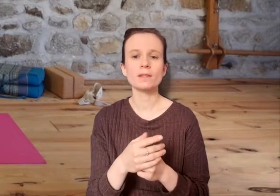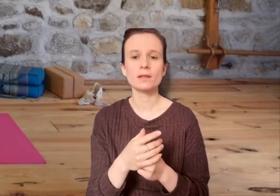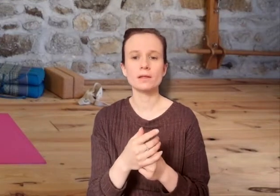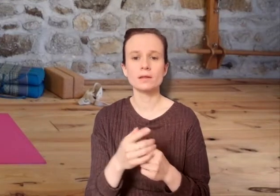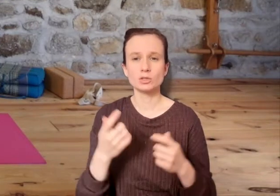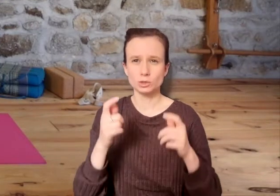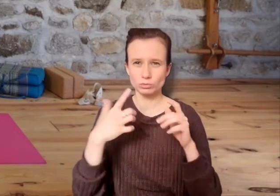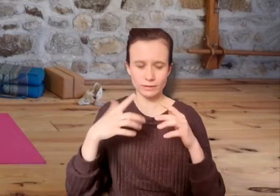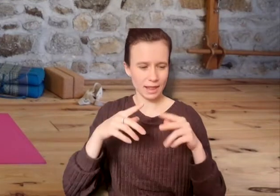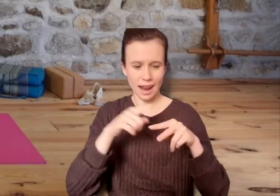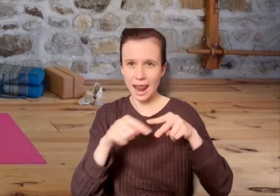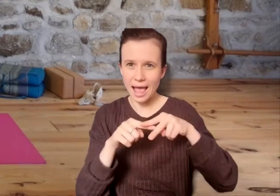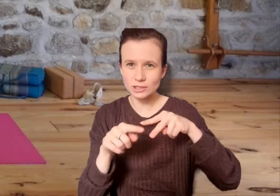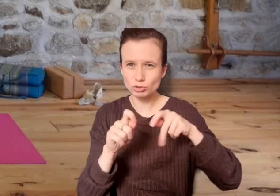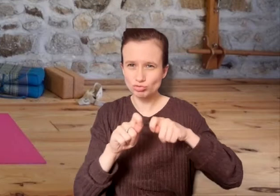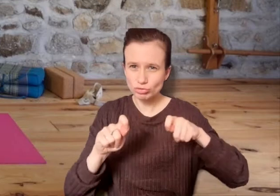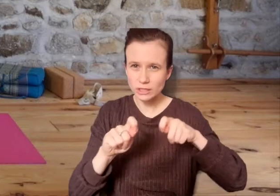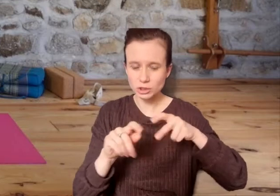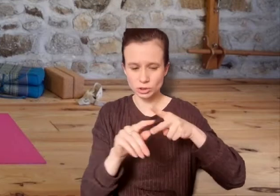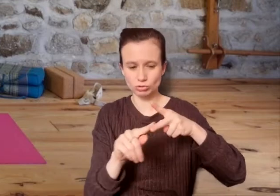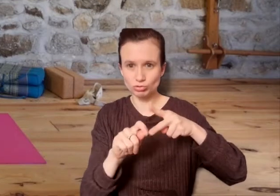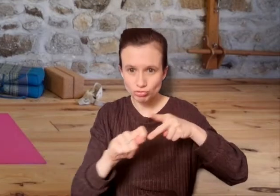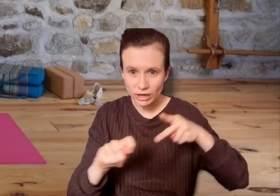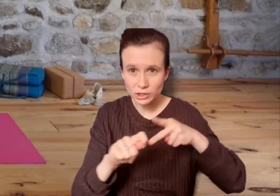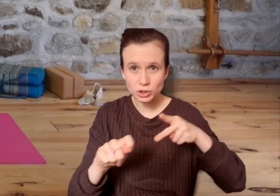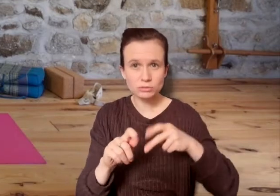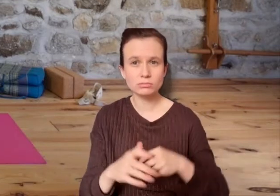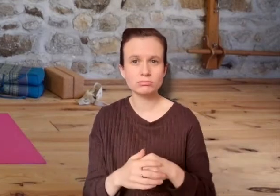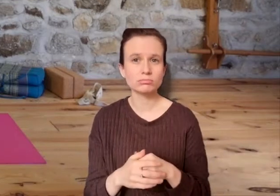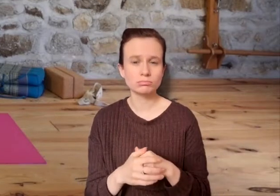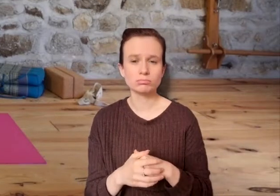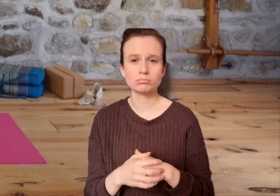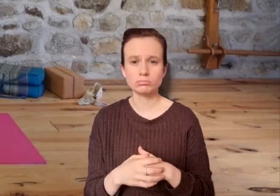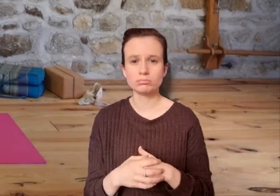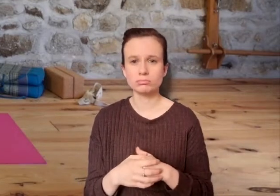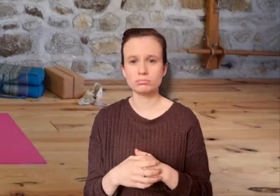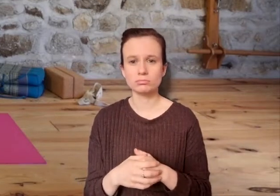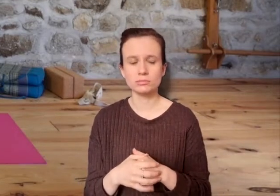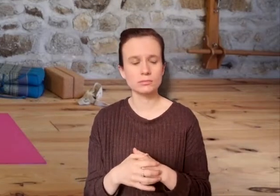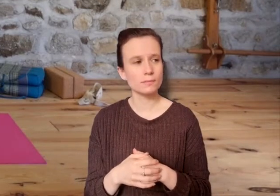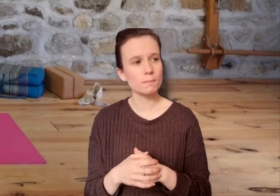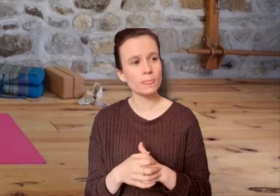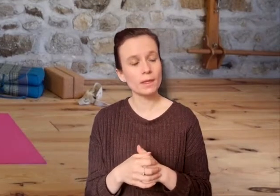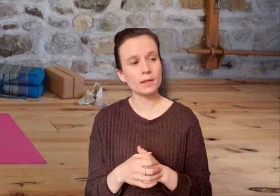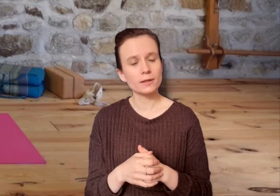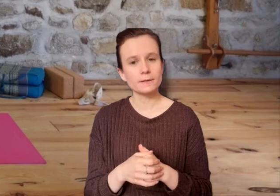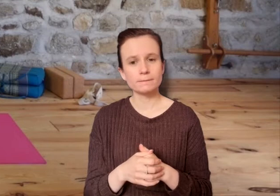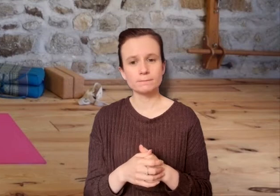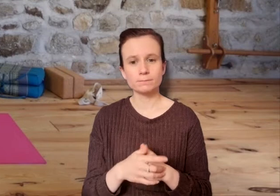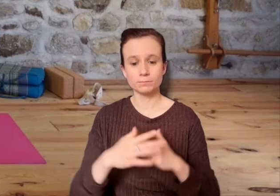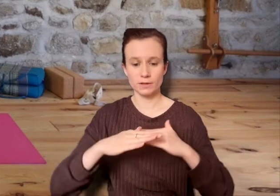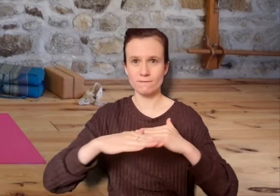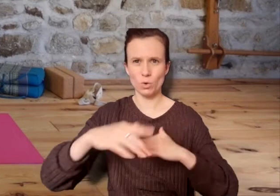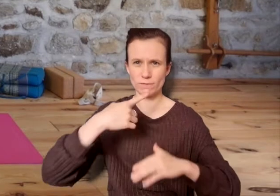about really releasing downward and placing the top of the head on the floor. If that floor is a